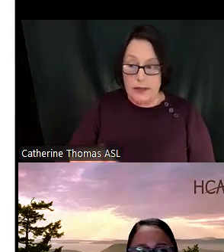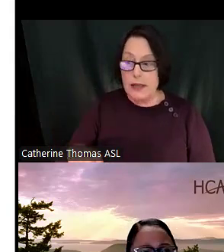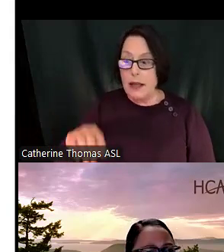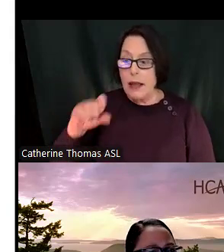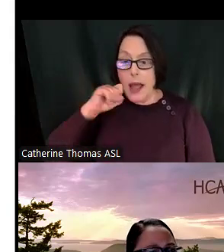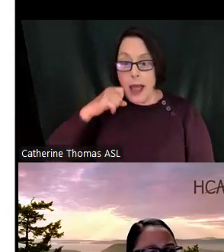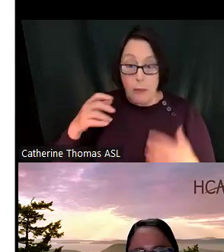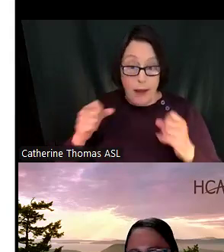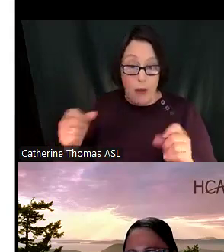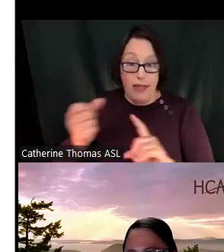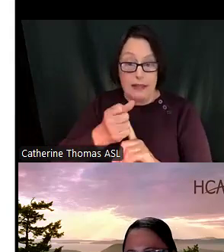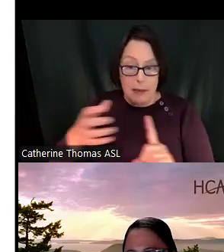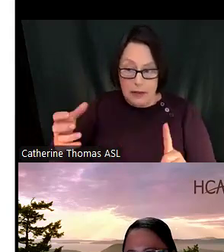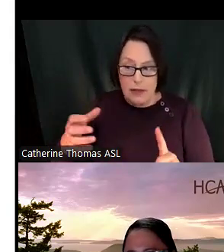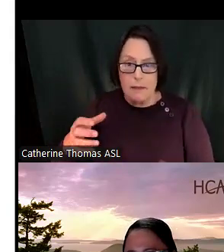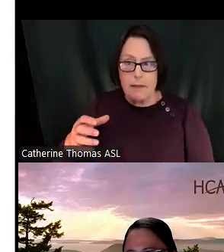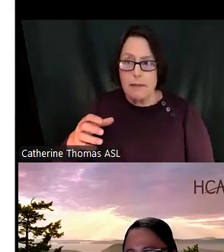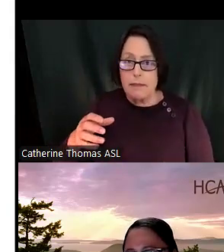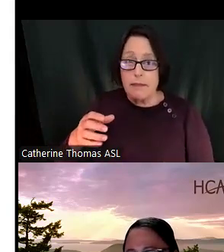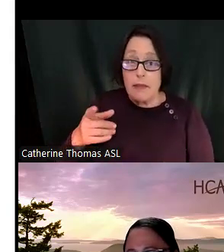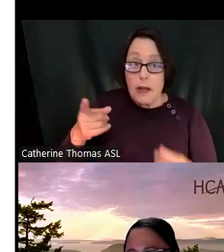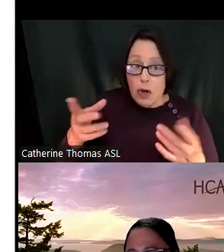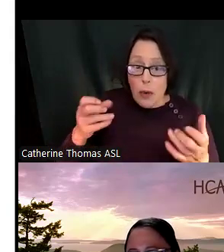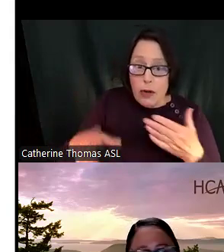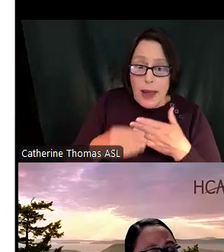expansion. Aranza, would you add anything else there?